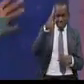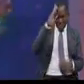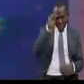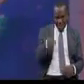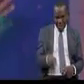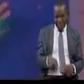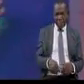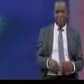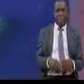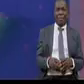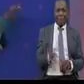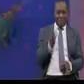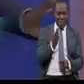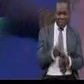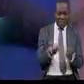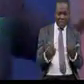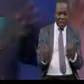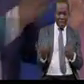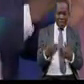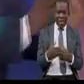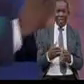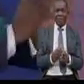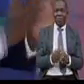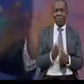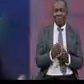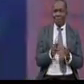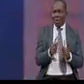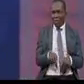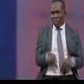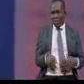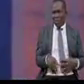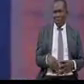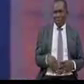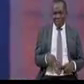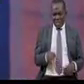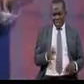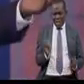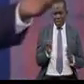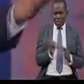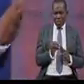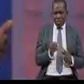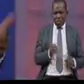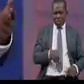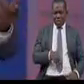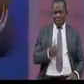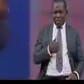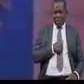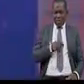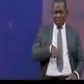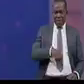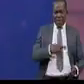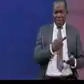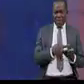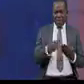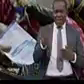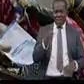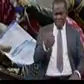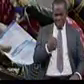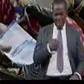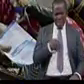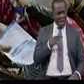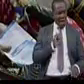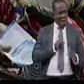I don't smoke, I don't drink, I'm always upright, I'm always like this. They don't have that power, but something came back. If